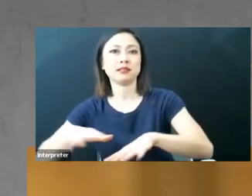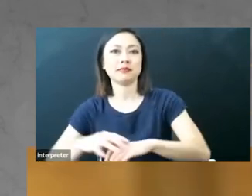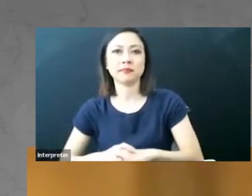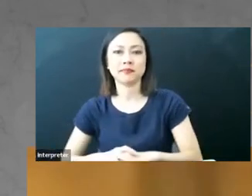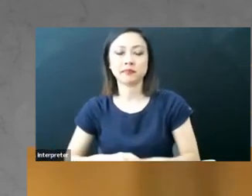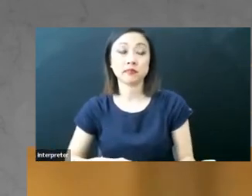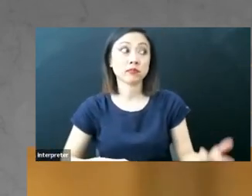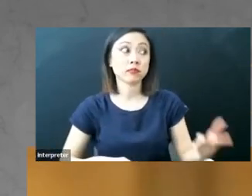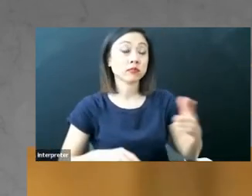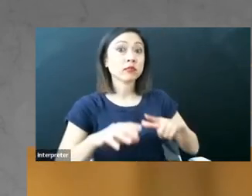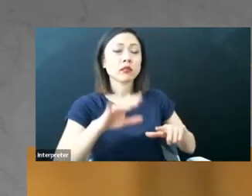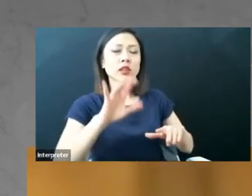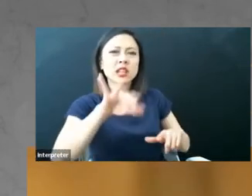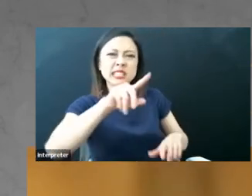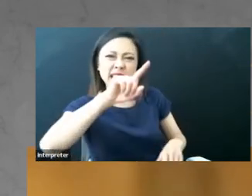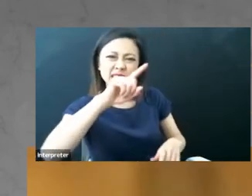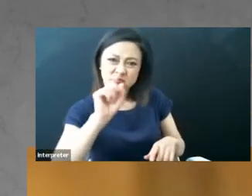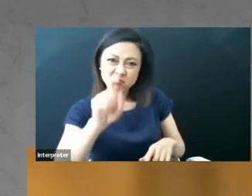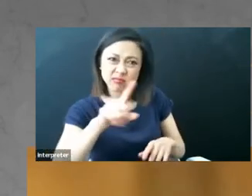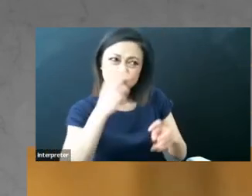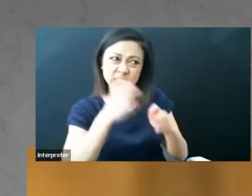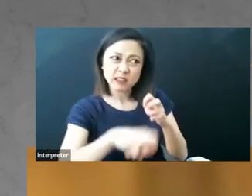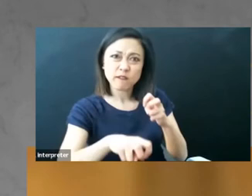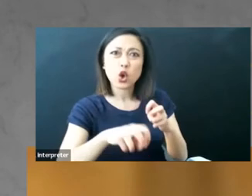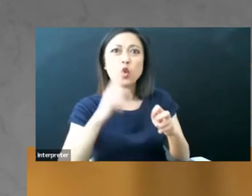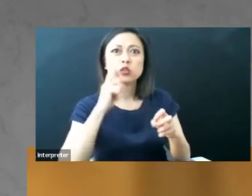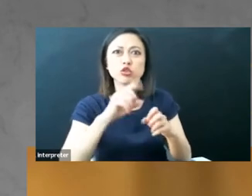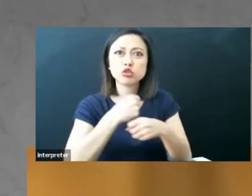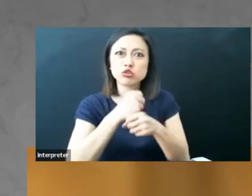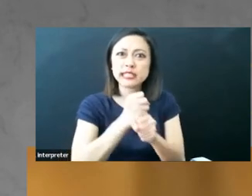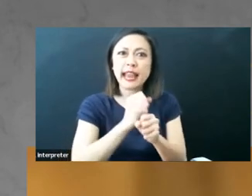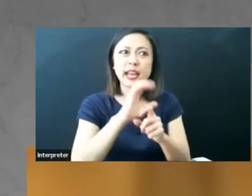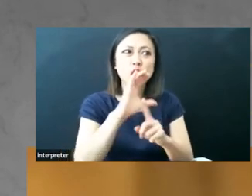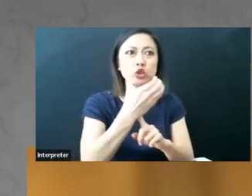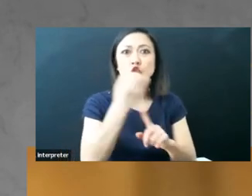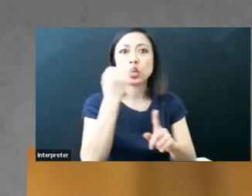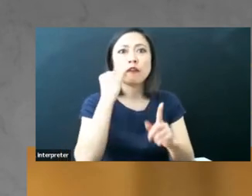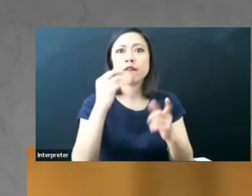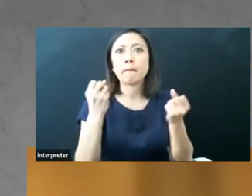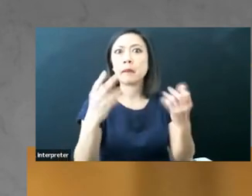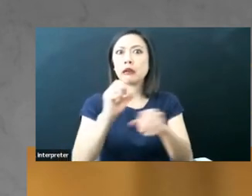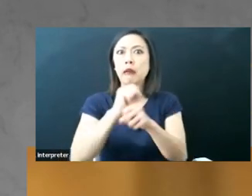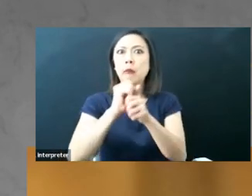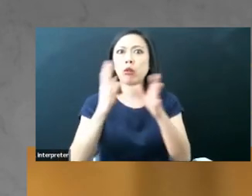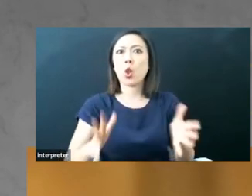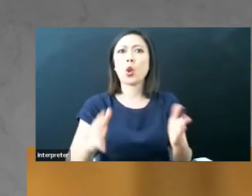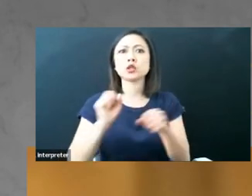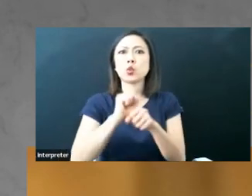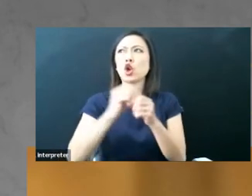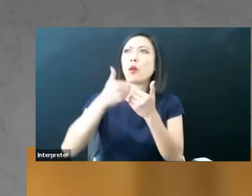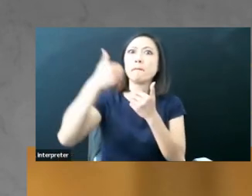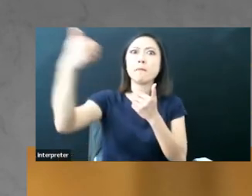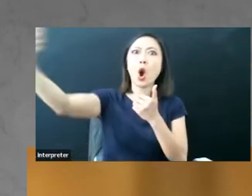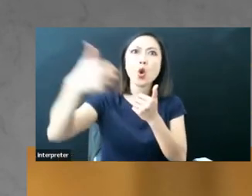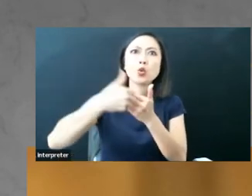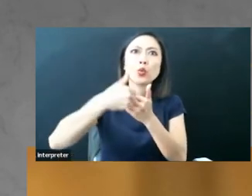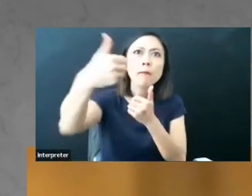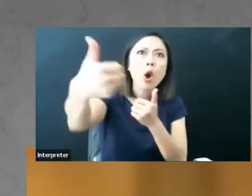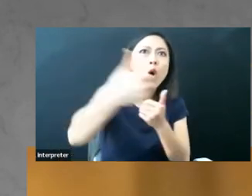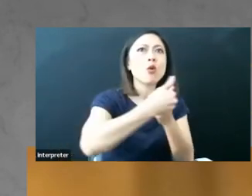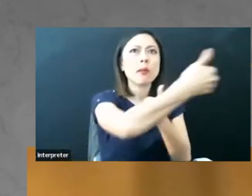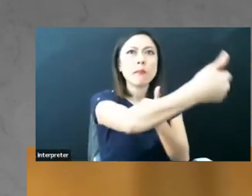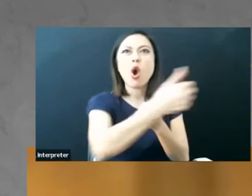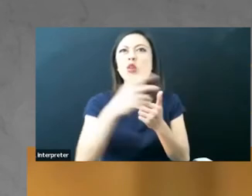corporate culture when people, many people have never met one another, or people are working for remote spaces, have a different attachment?